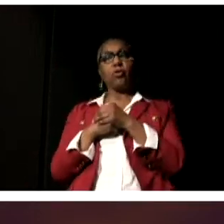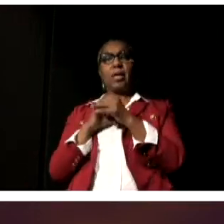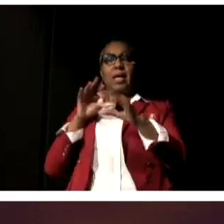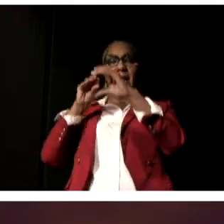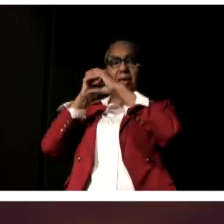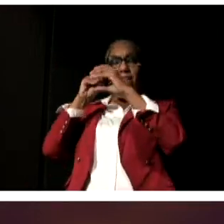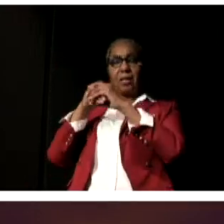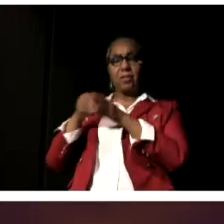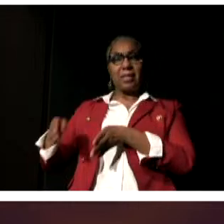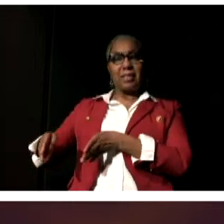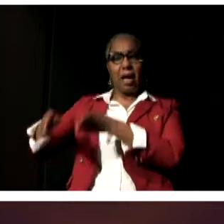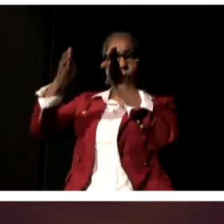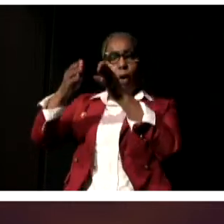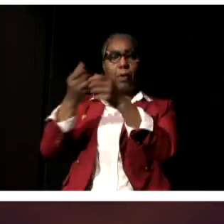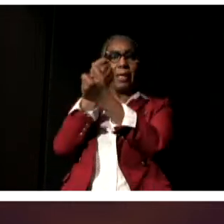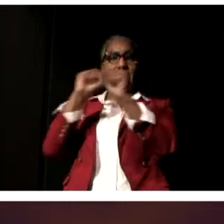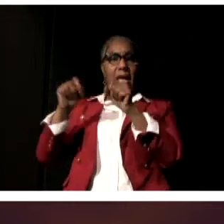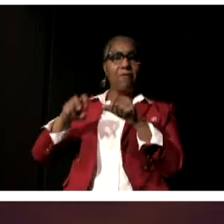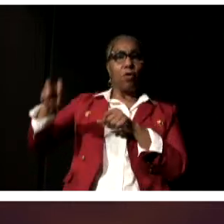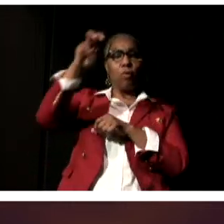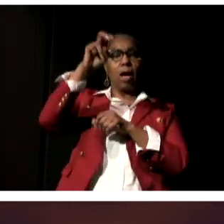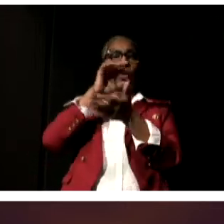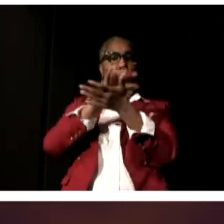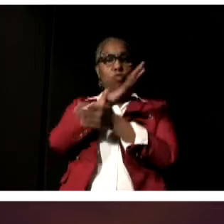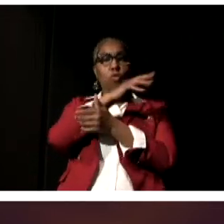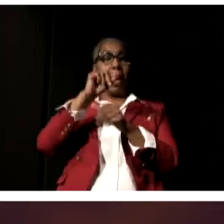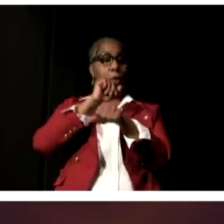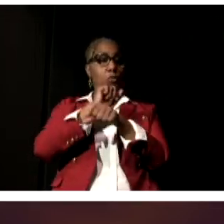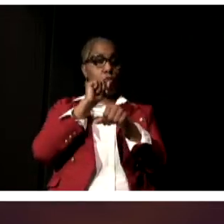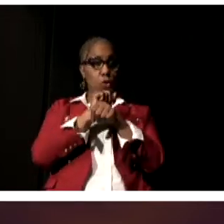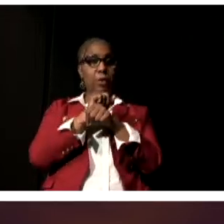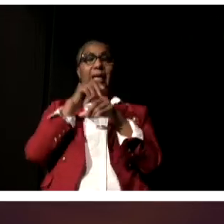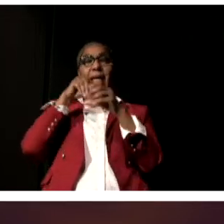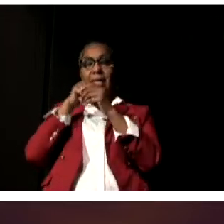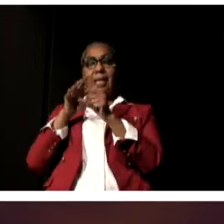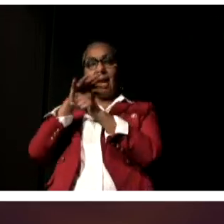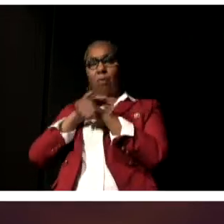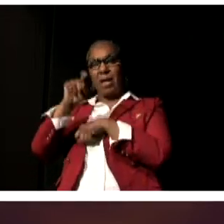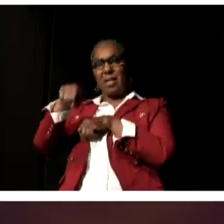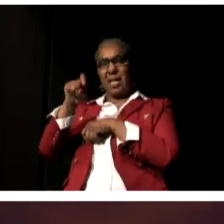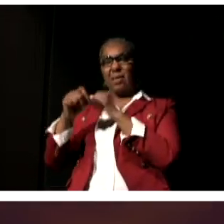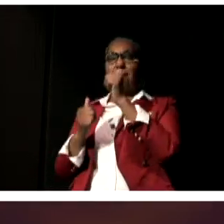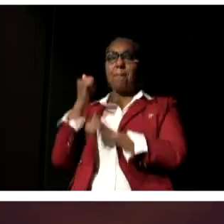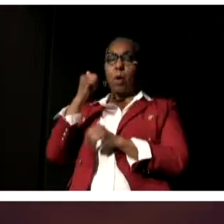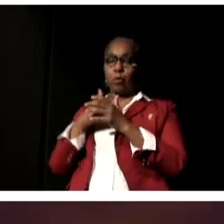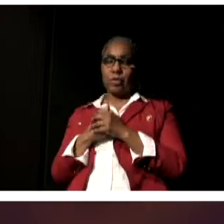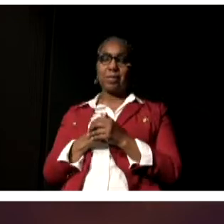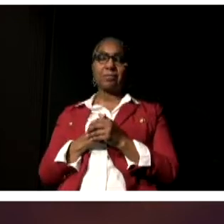in sidewalks and safe routes to school and work in neighborhoods that need them most.